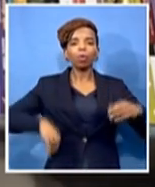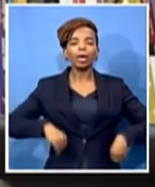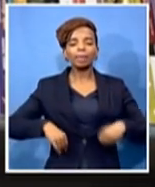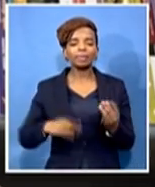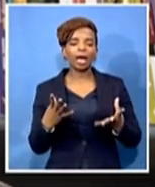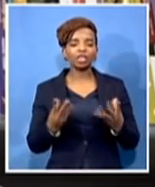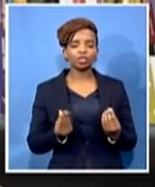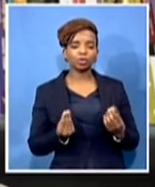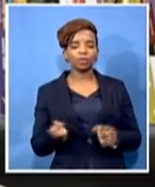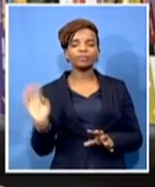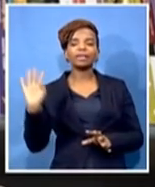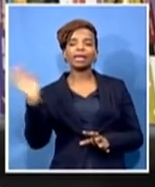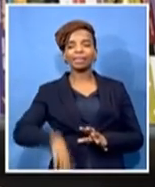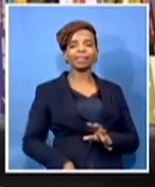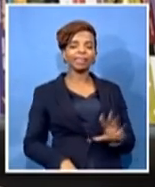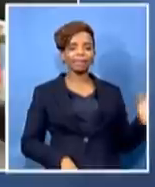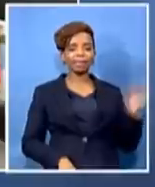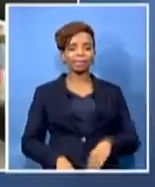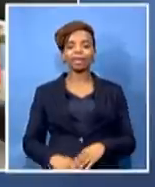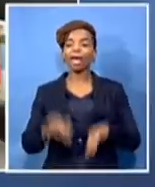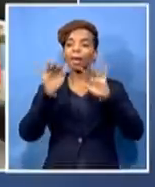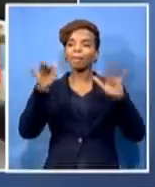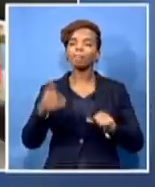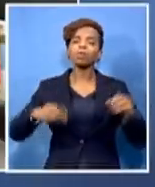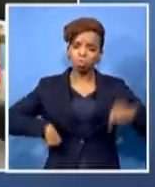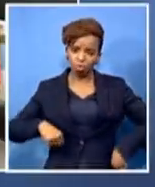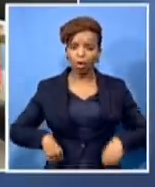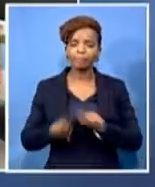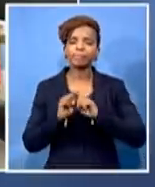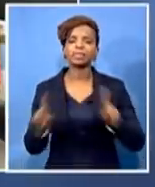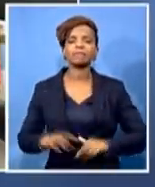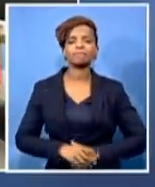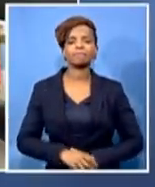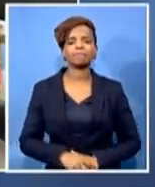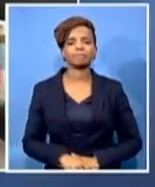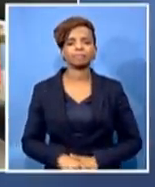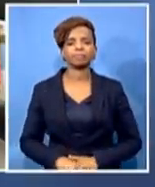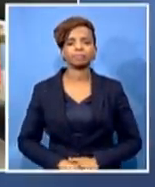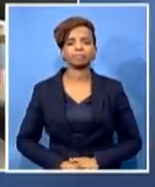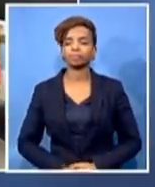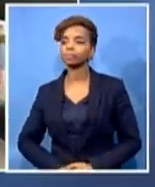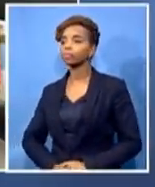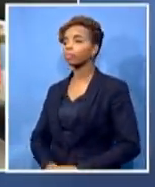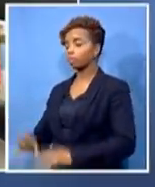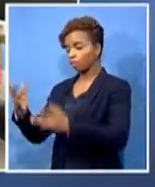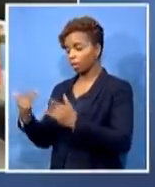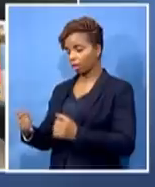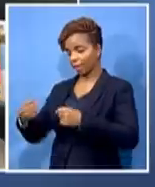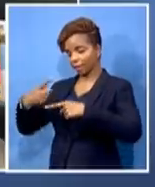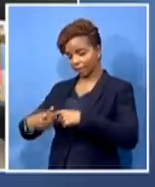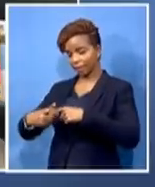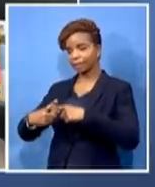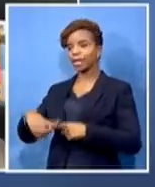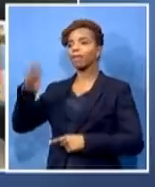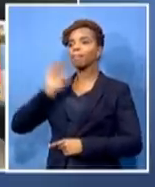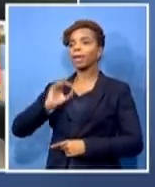corrupt. Let me ask you another question. Executive Mayor of Ekurhuleni Mzwandile Masina, what do you make of